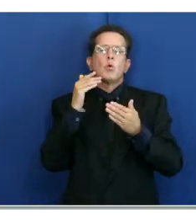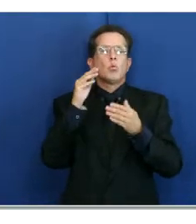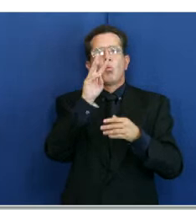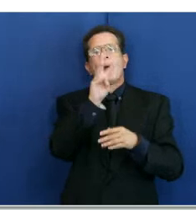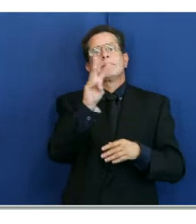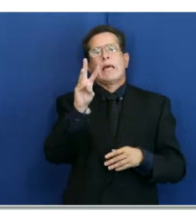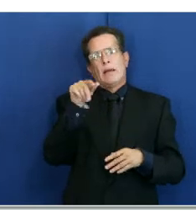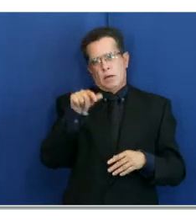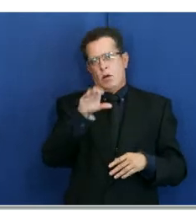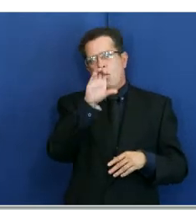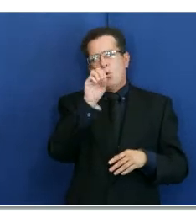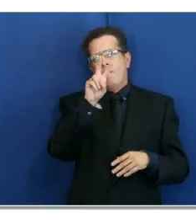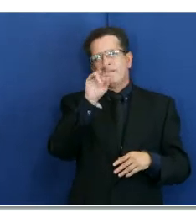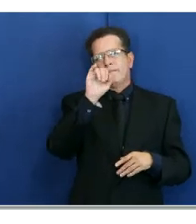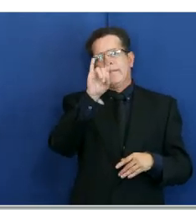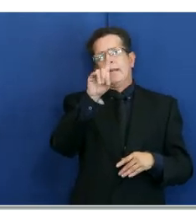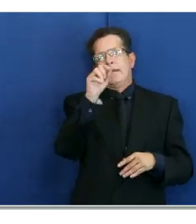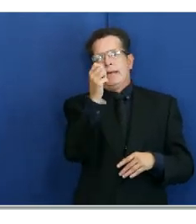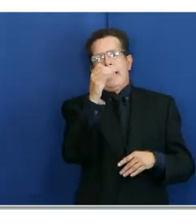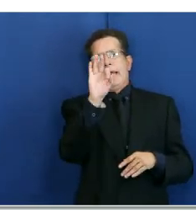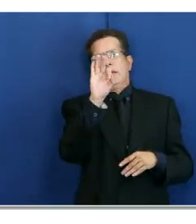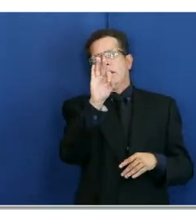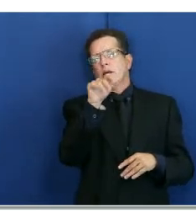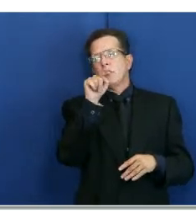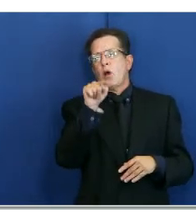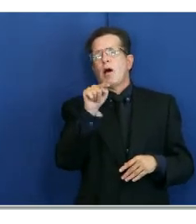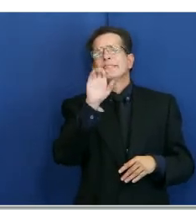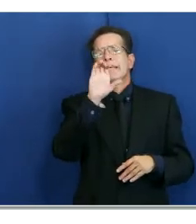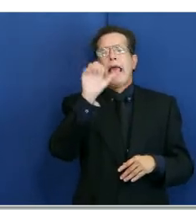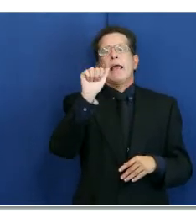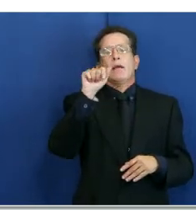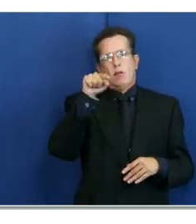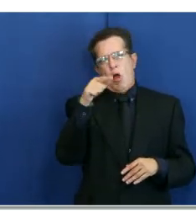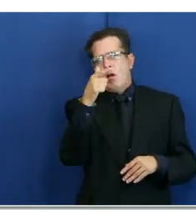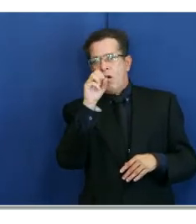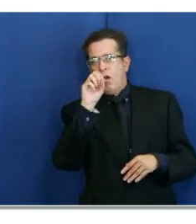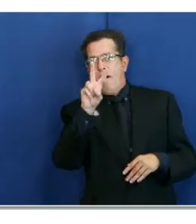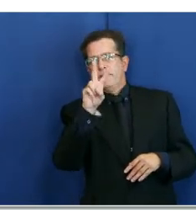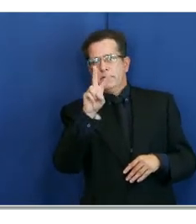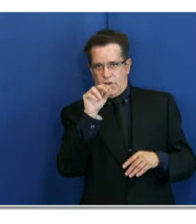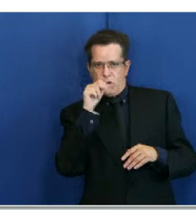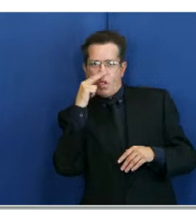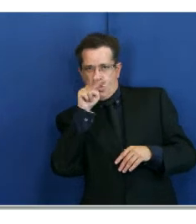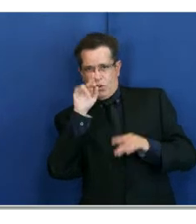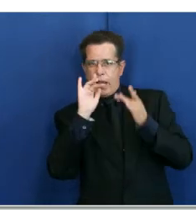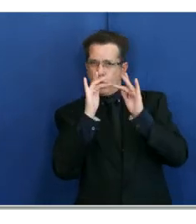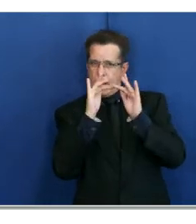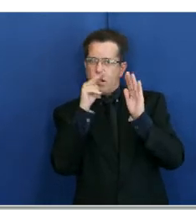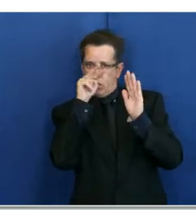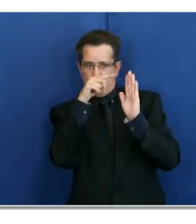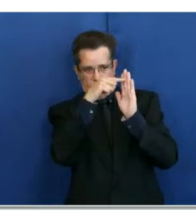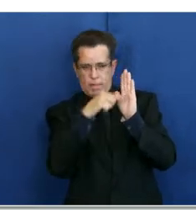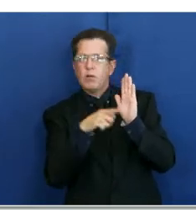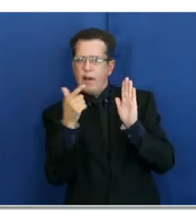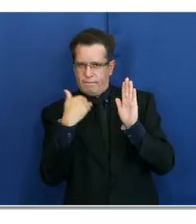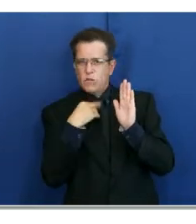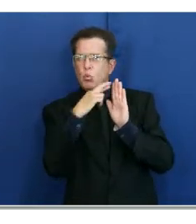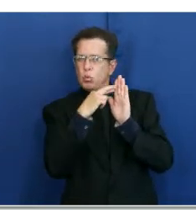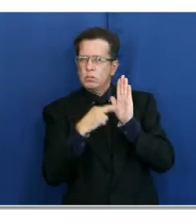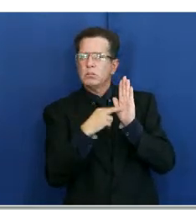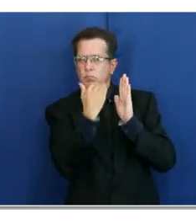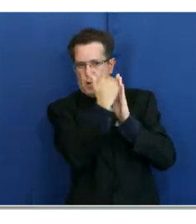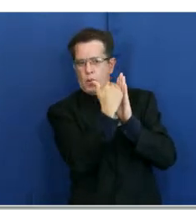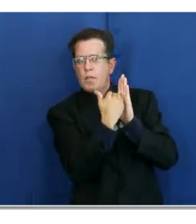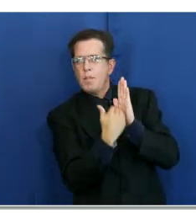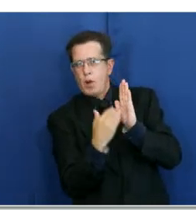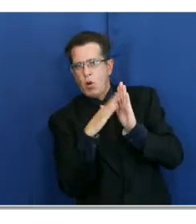is covid19.ca.gov. And if you go there, you can look at your sector and you can get the sector guidance.